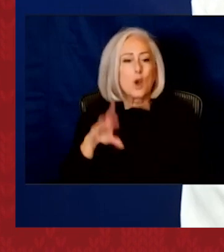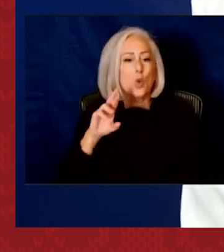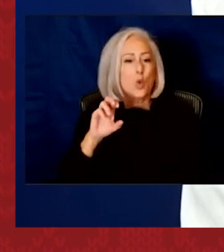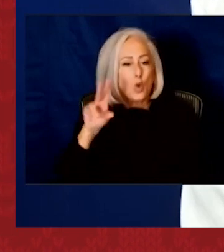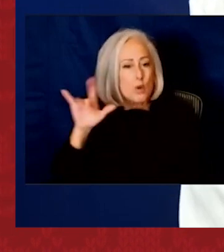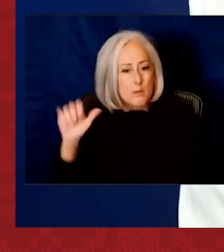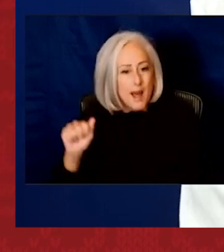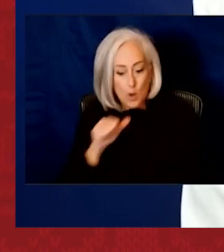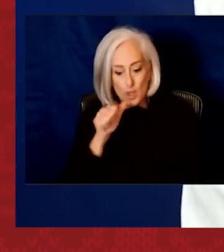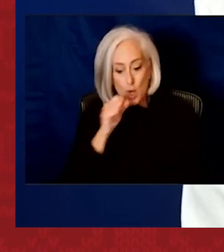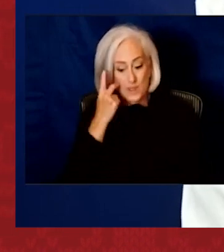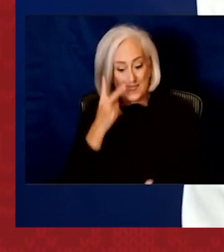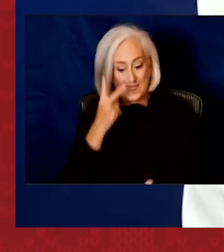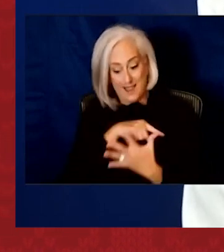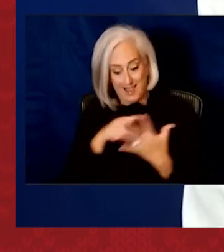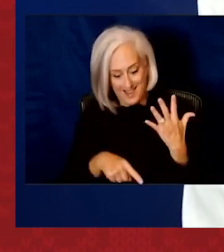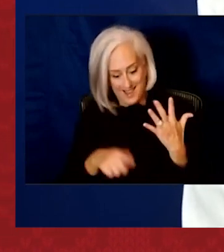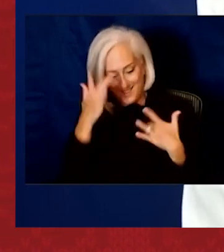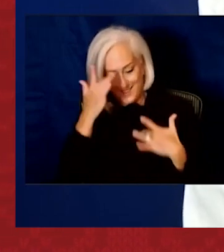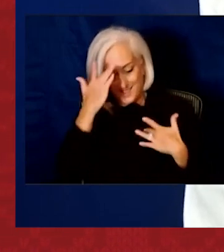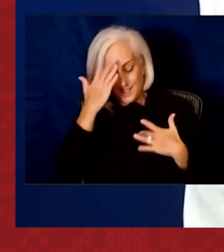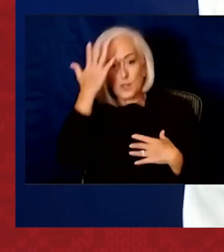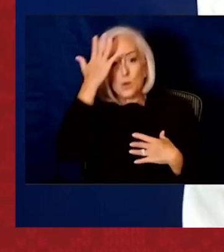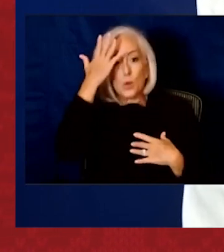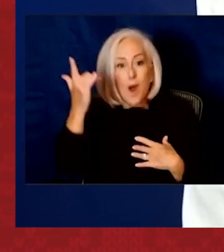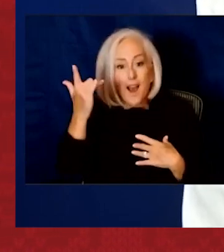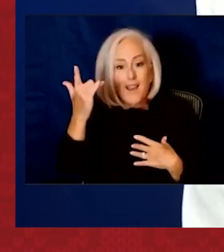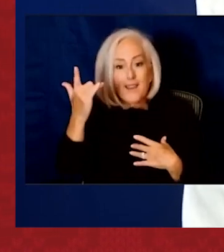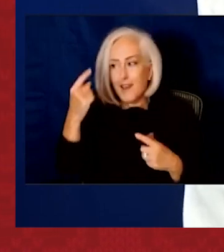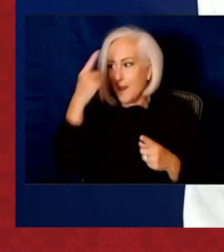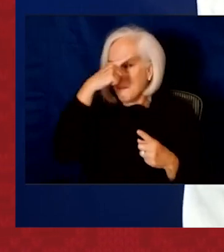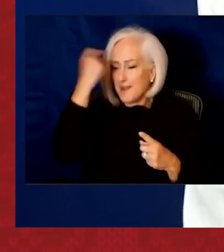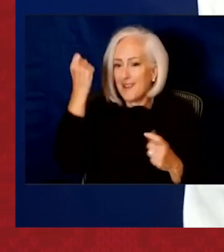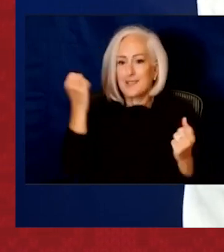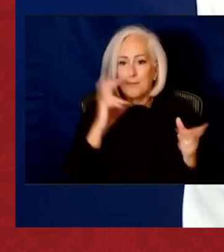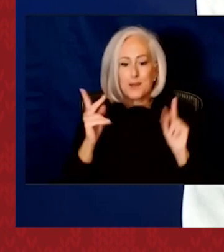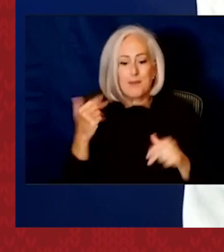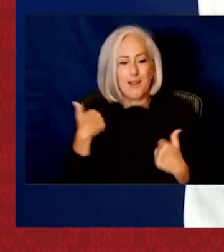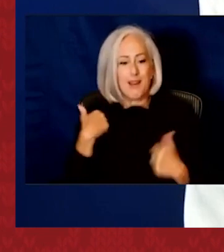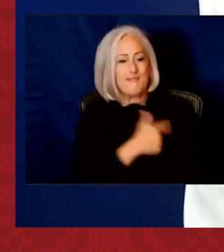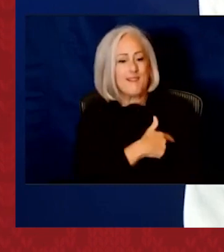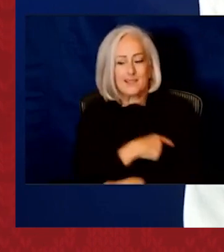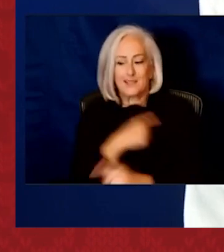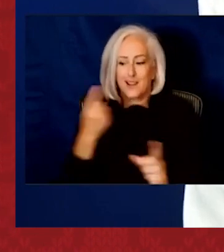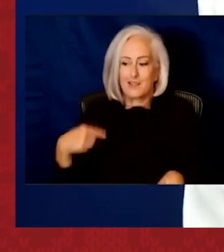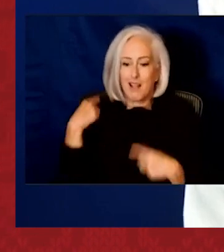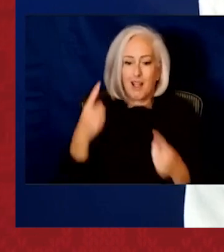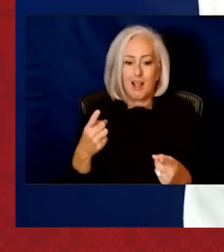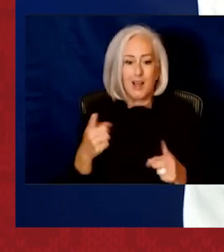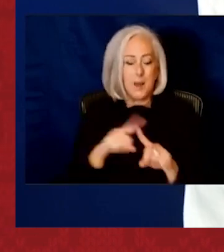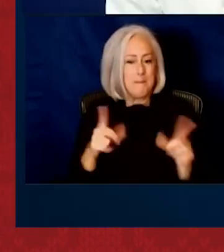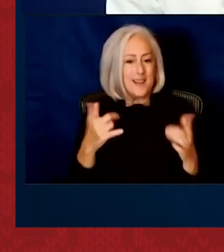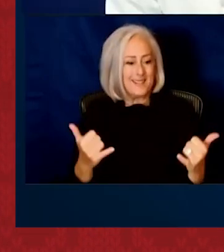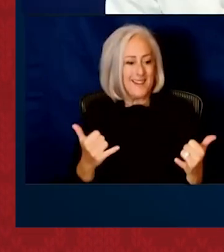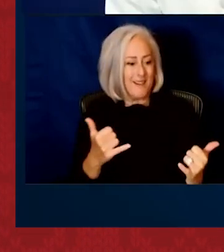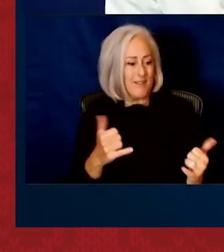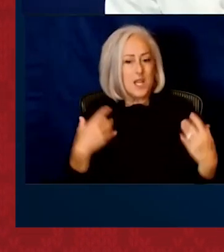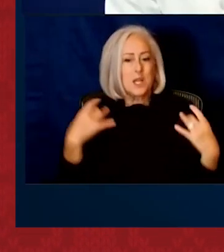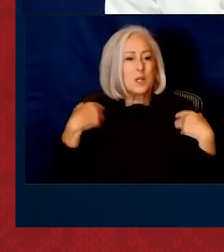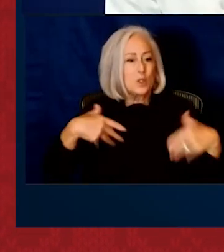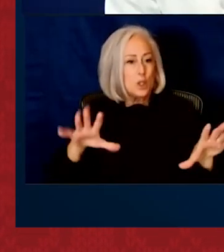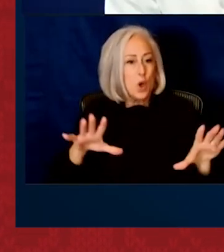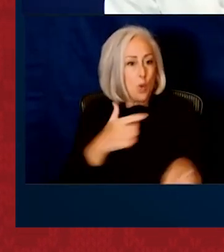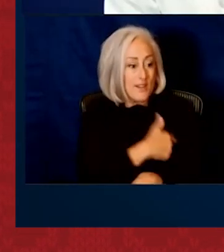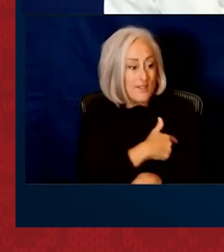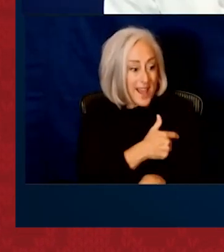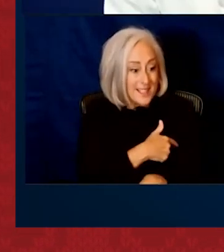the vaccination, you will see those things. Yeah. And the things you're going to see, because I've seen them, they're not pretty, Hawkeye. They're not pretty. And